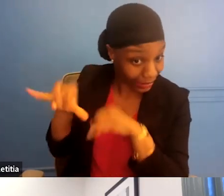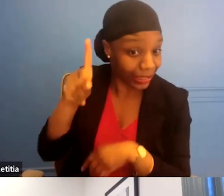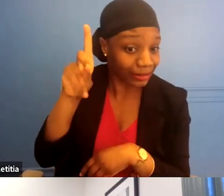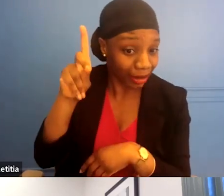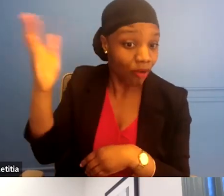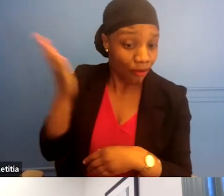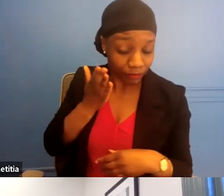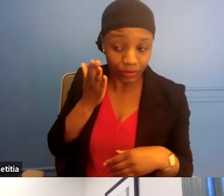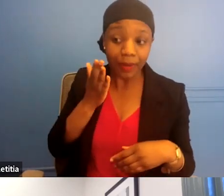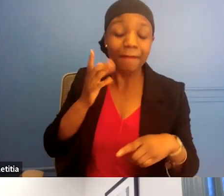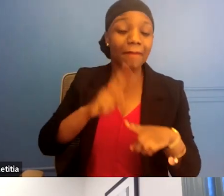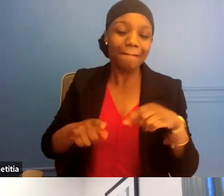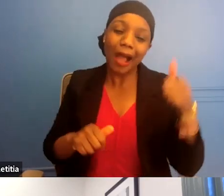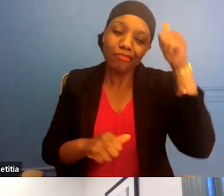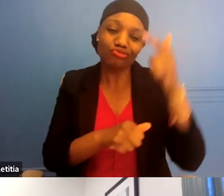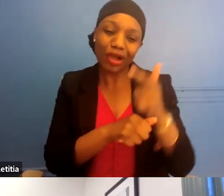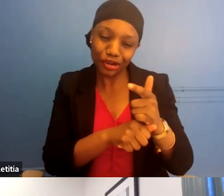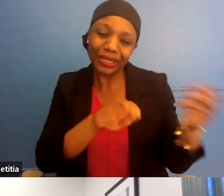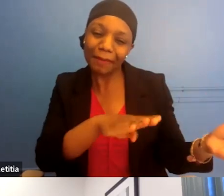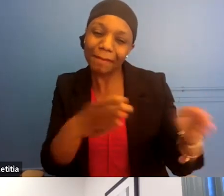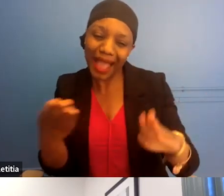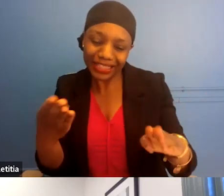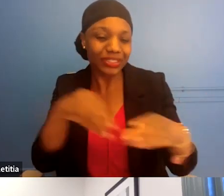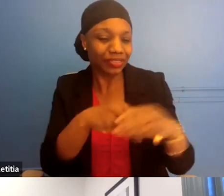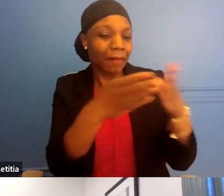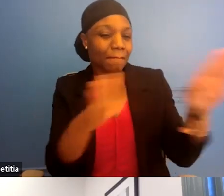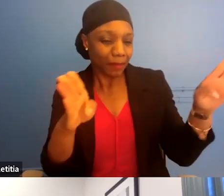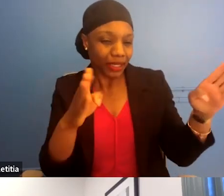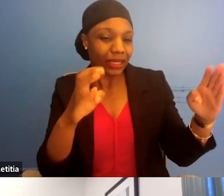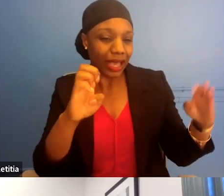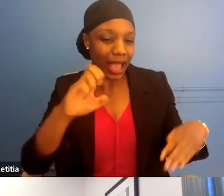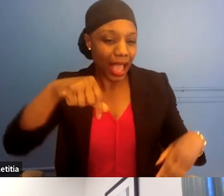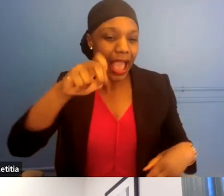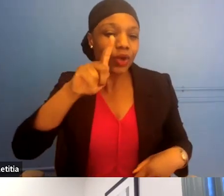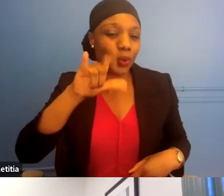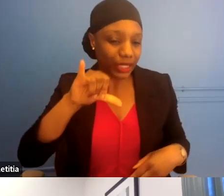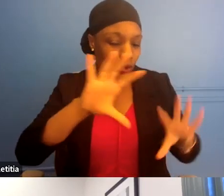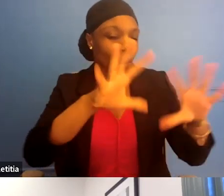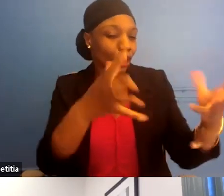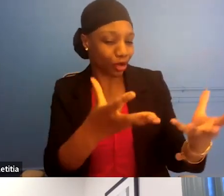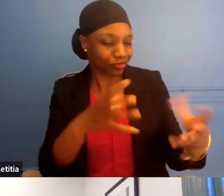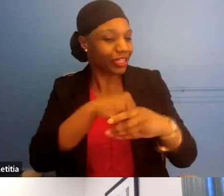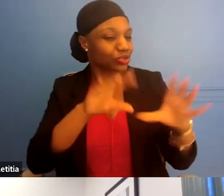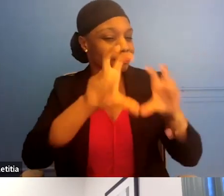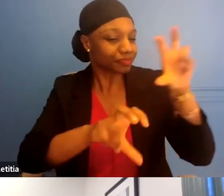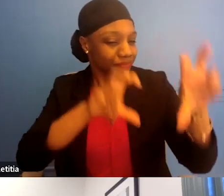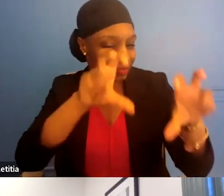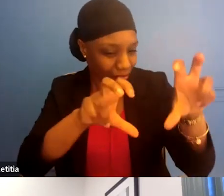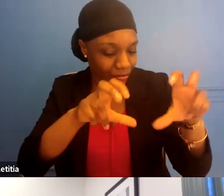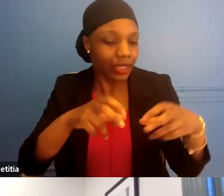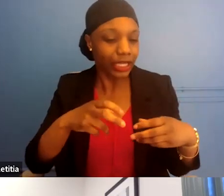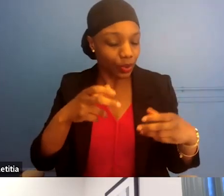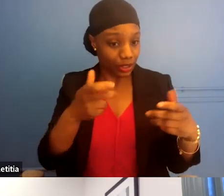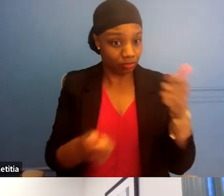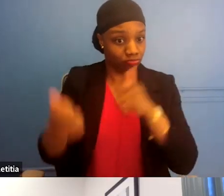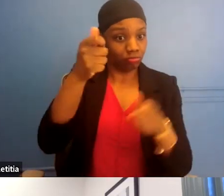of my late brother, who was actually in the public equity world at Fidelity Investments, he was one of the youngest portfolio managers at